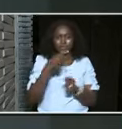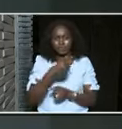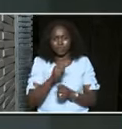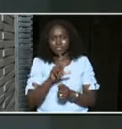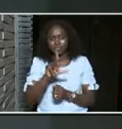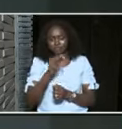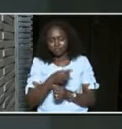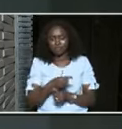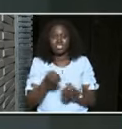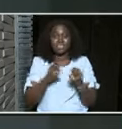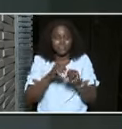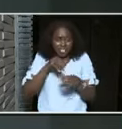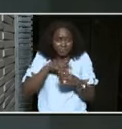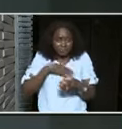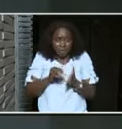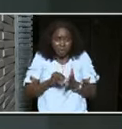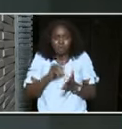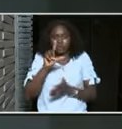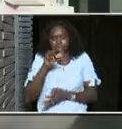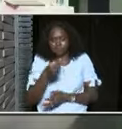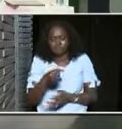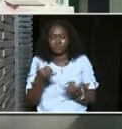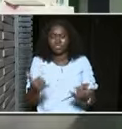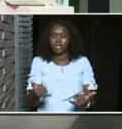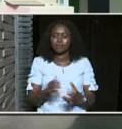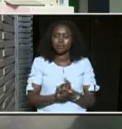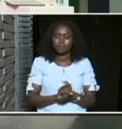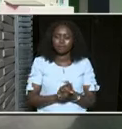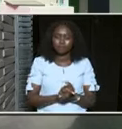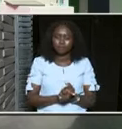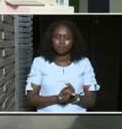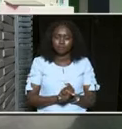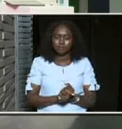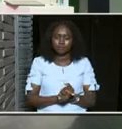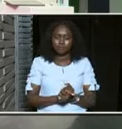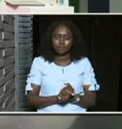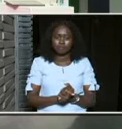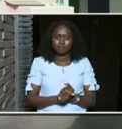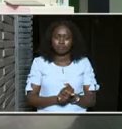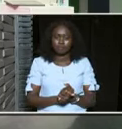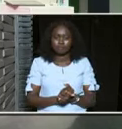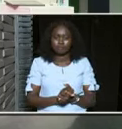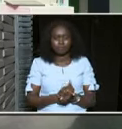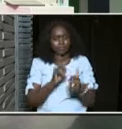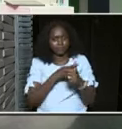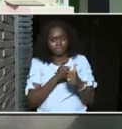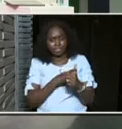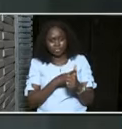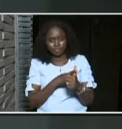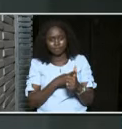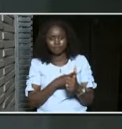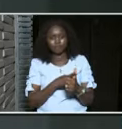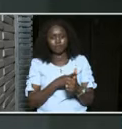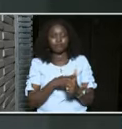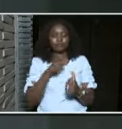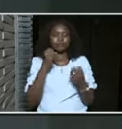local government, even my own local government. So will you do whole-scale movement of people? You see, first and foremost is that